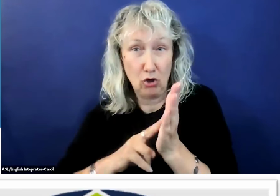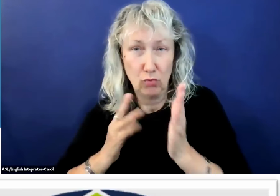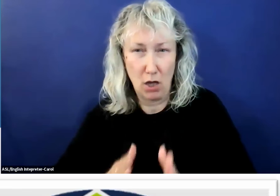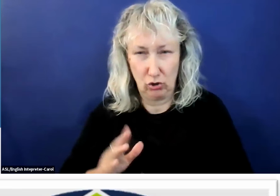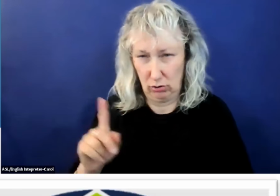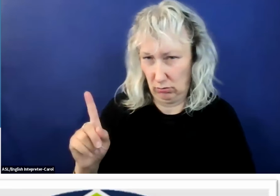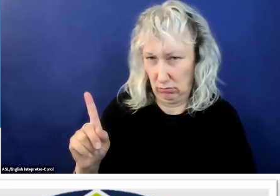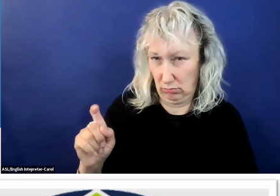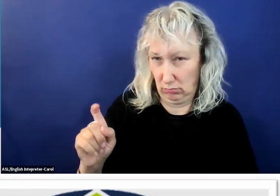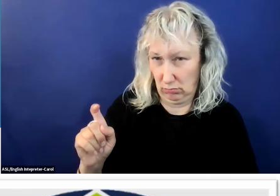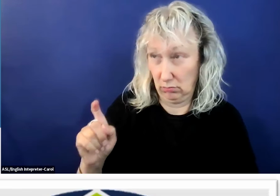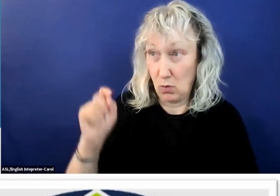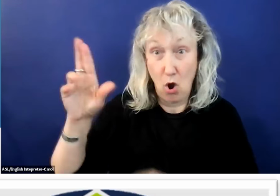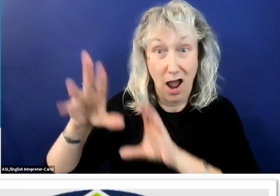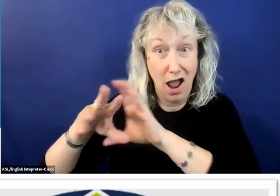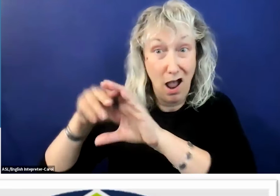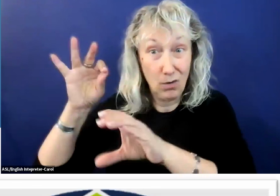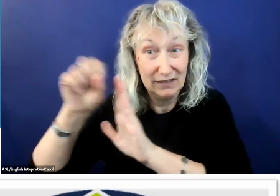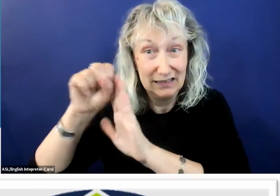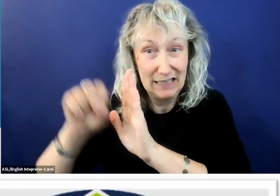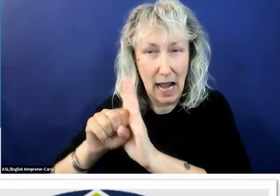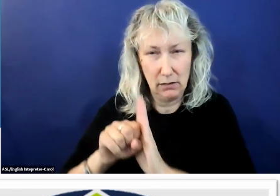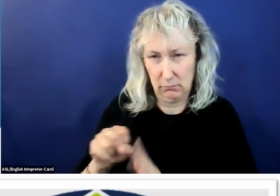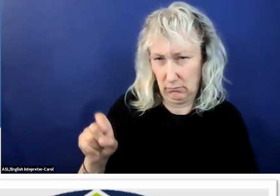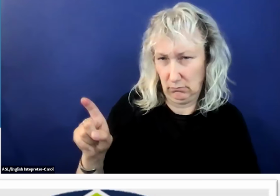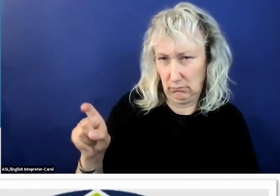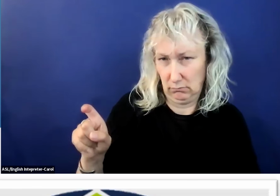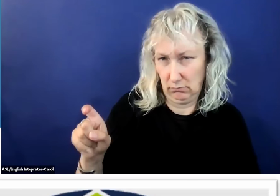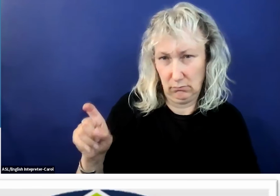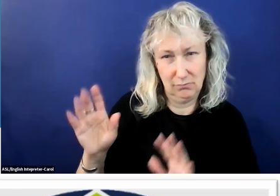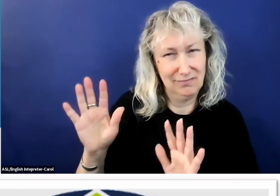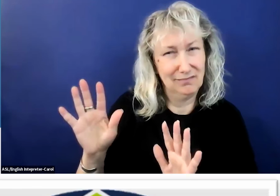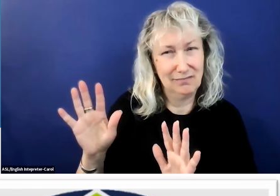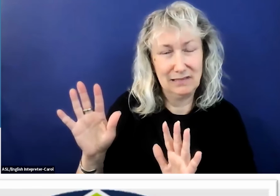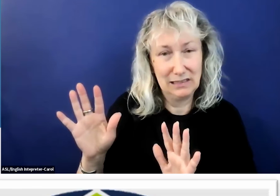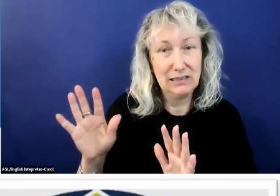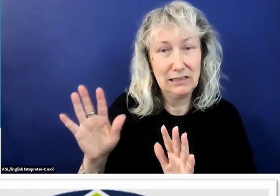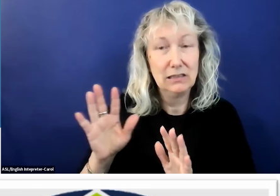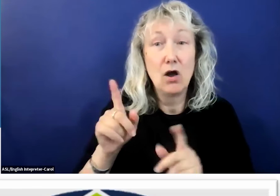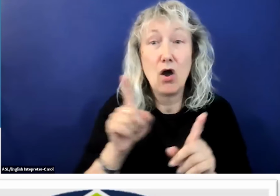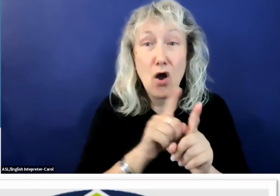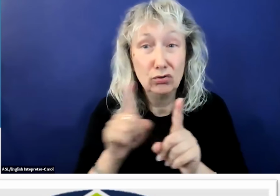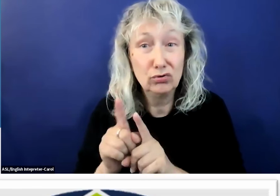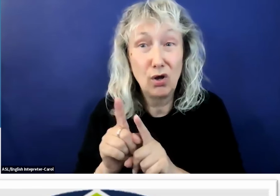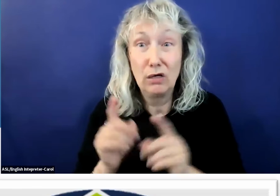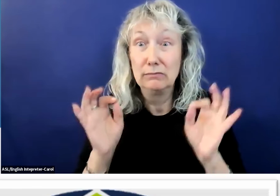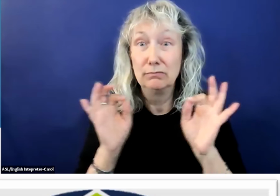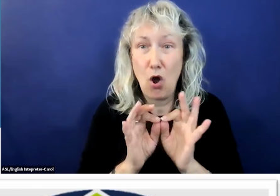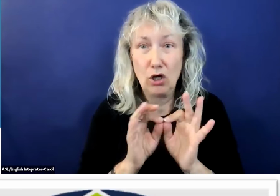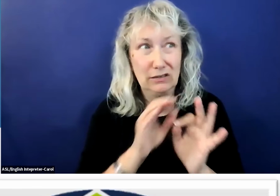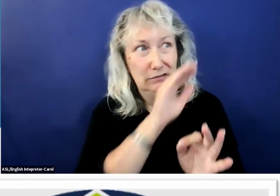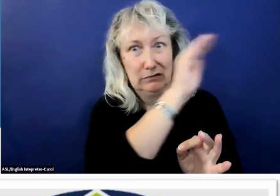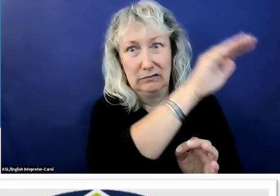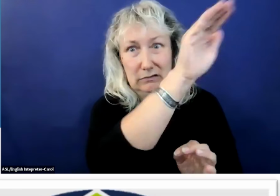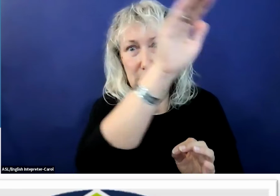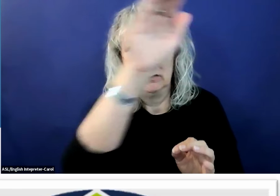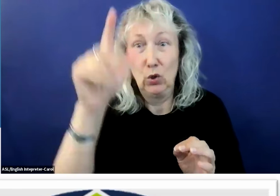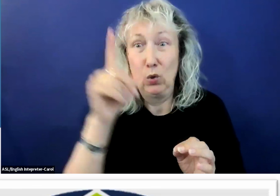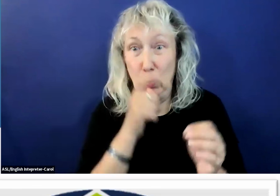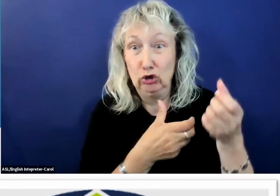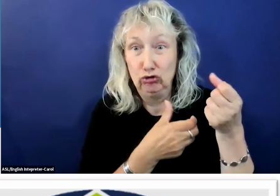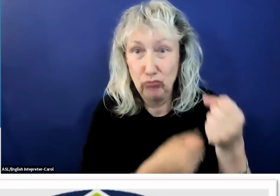out of state. You can also avoid problems by getting recommendations of trusted contractors